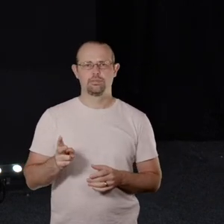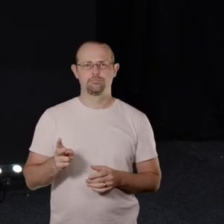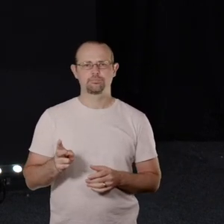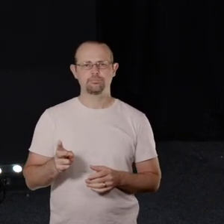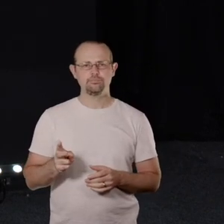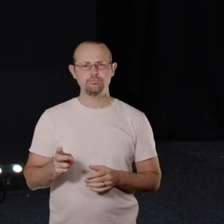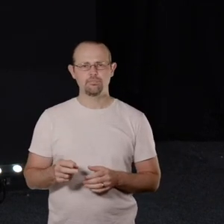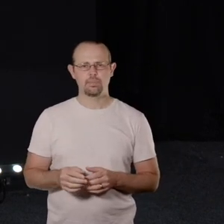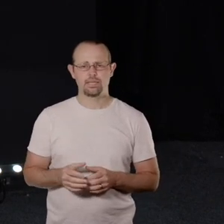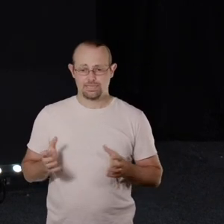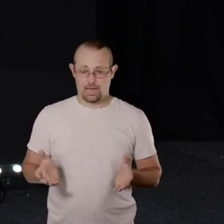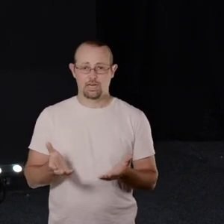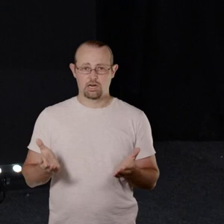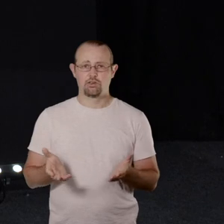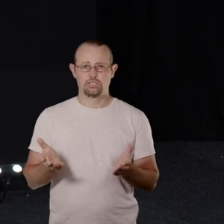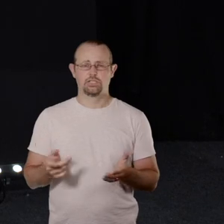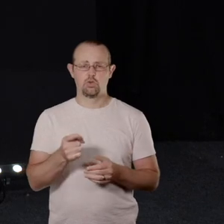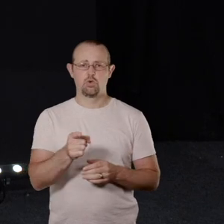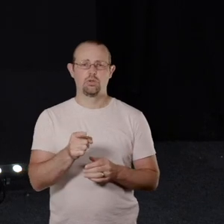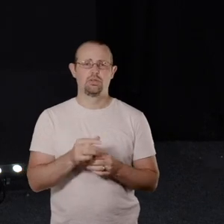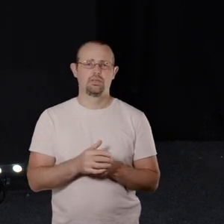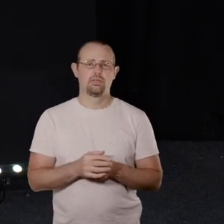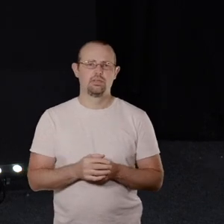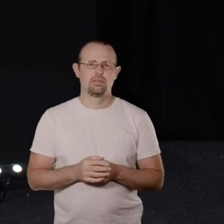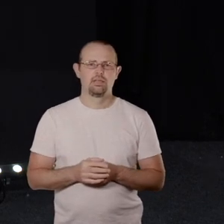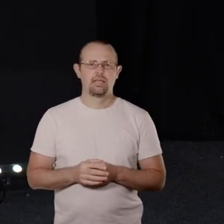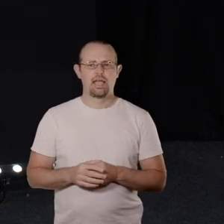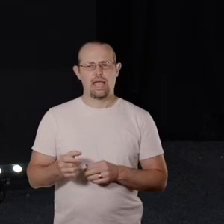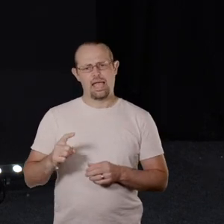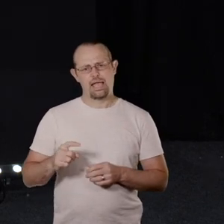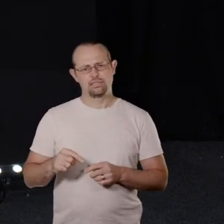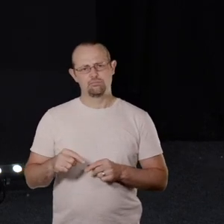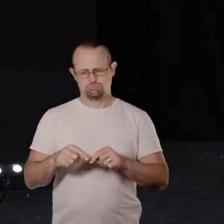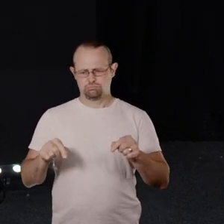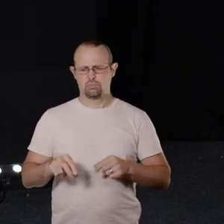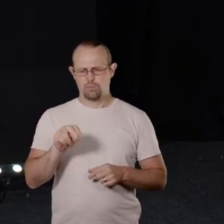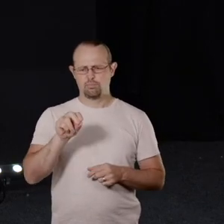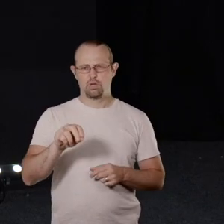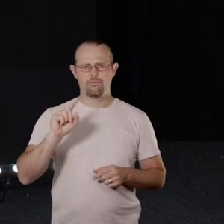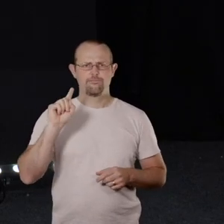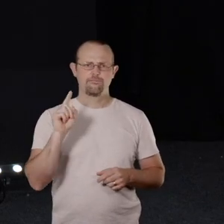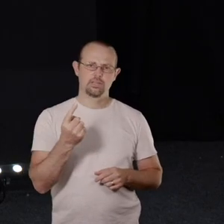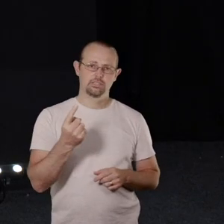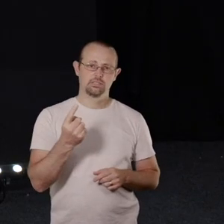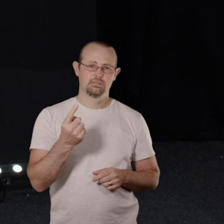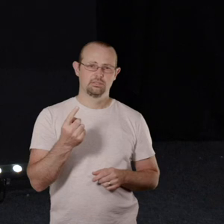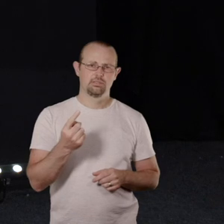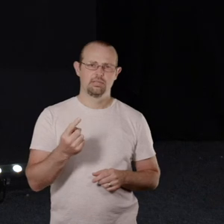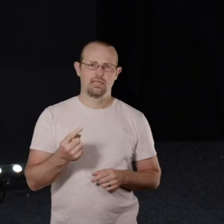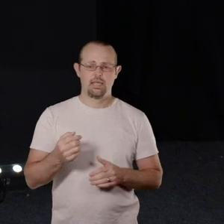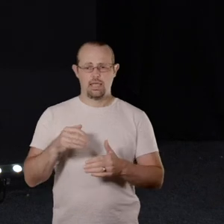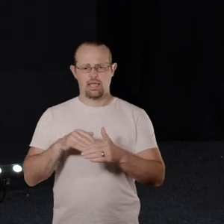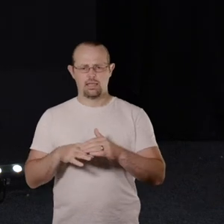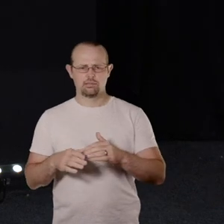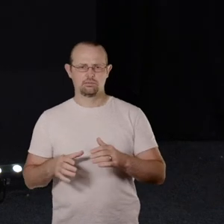is encouraging us to do this often. And we put it first. That's what we've decided to do with the Bob groups and the Box groups, to break